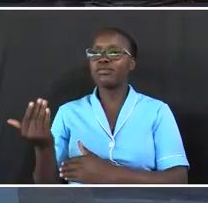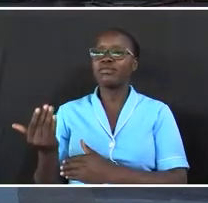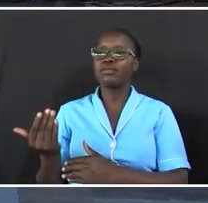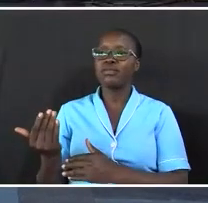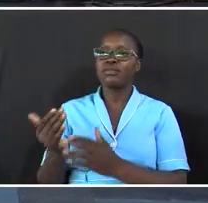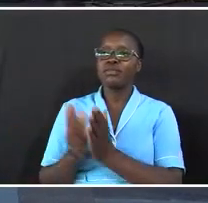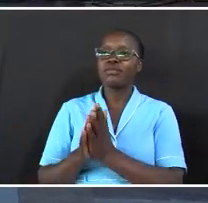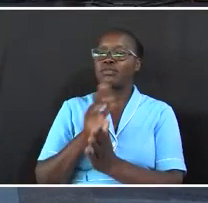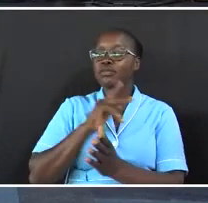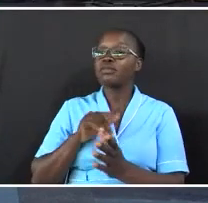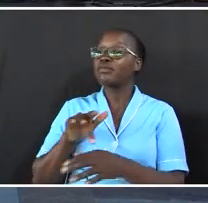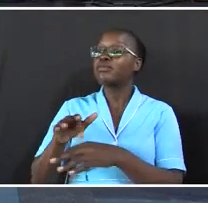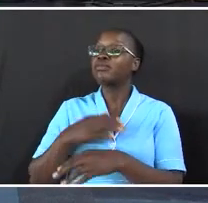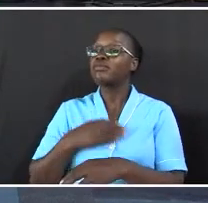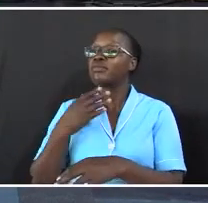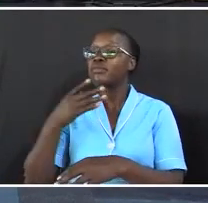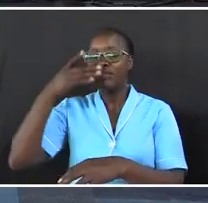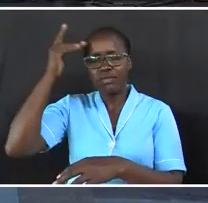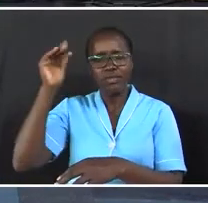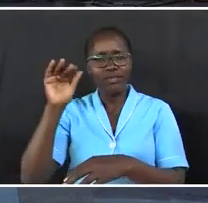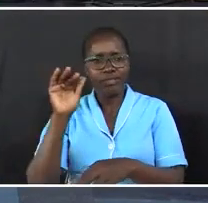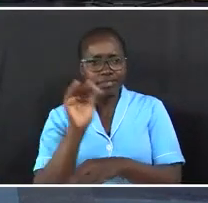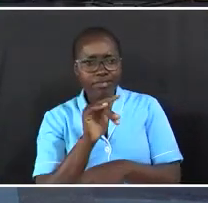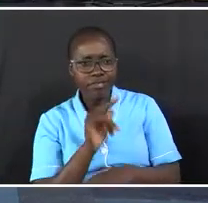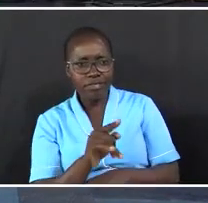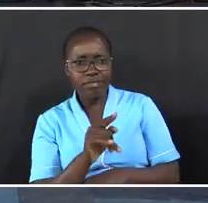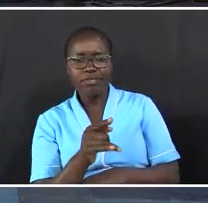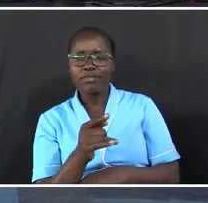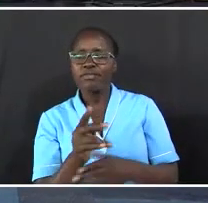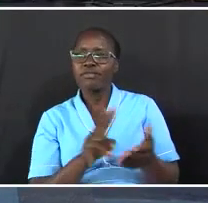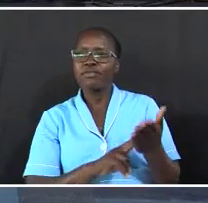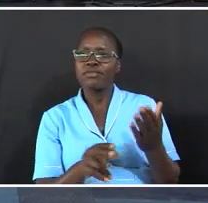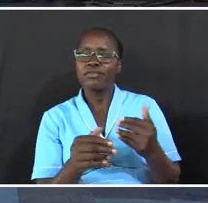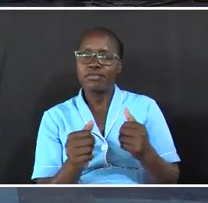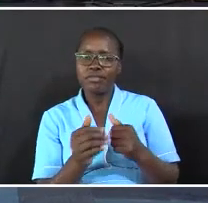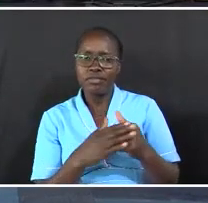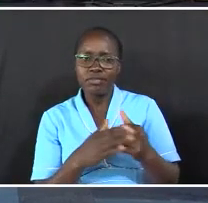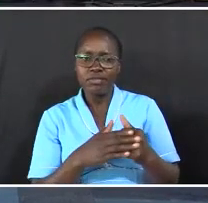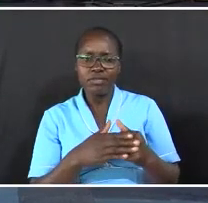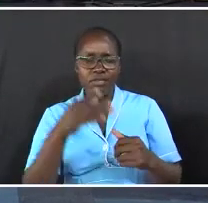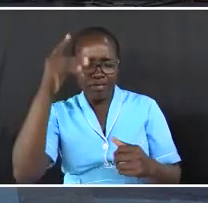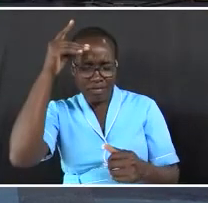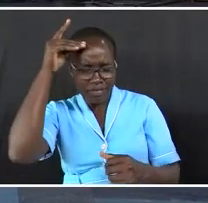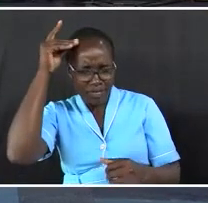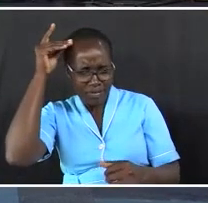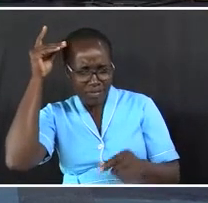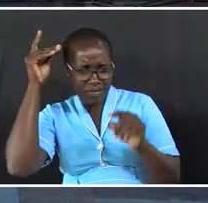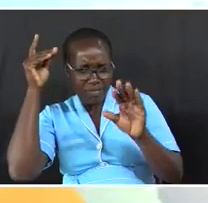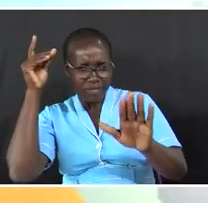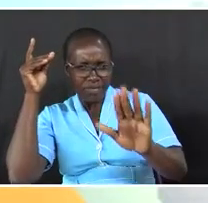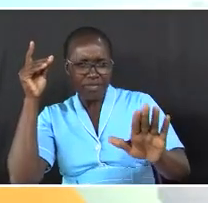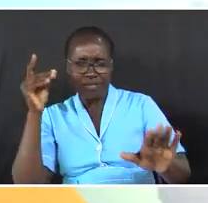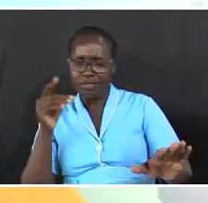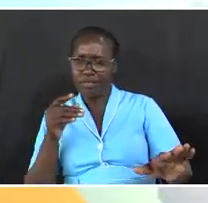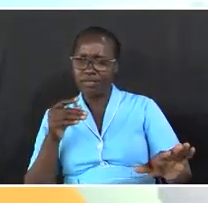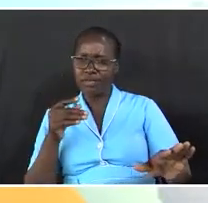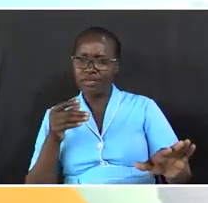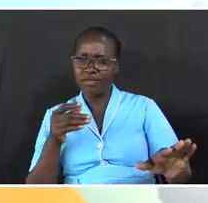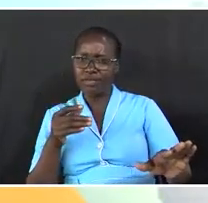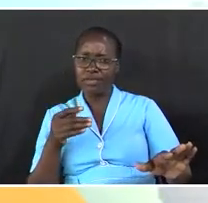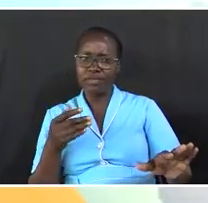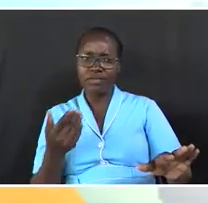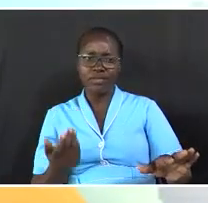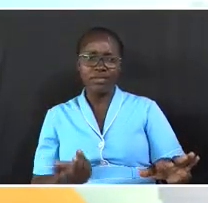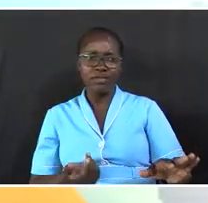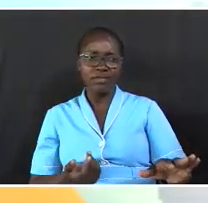king went to visit Daniel. And this is what he asked Daniel on verse 19. He says this way. He says, I think I'm